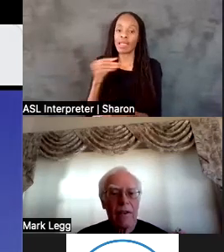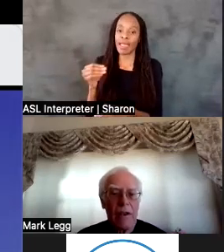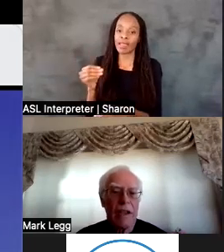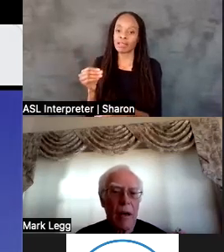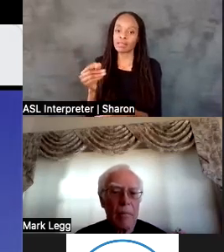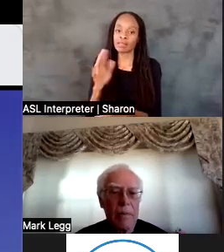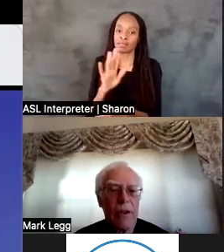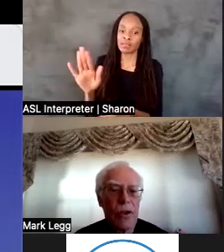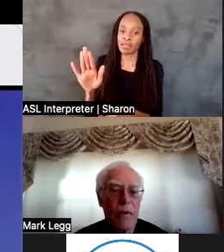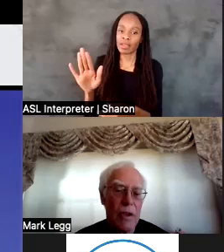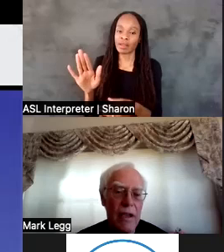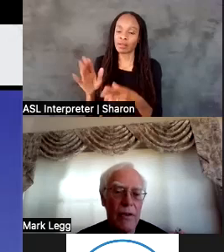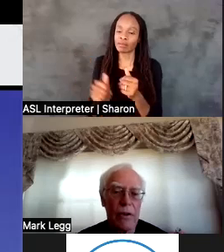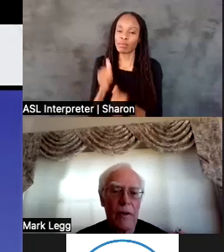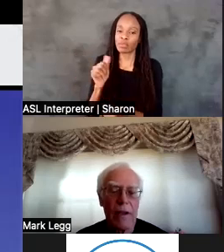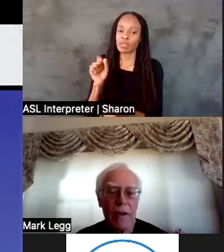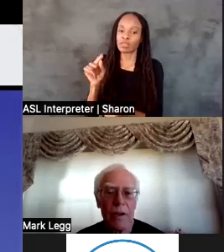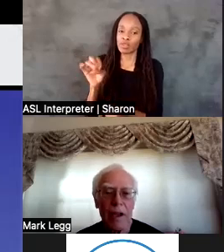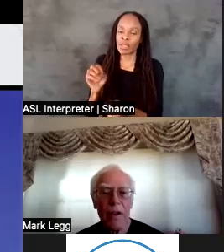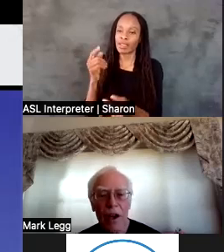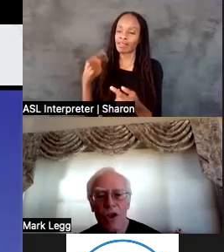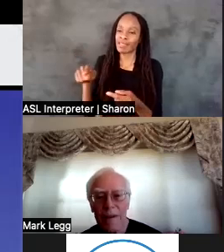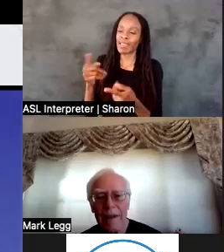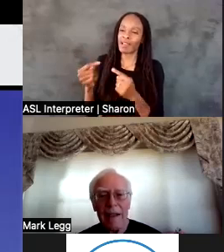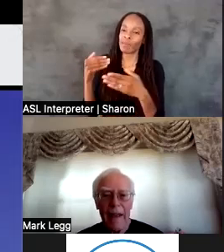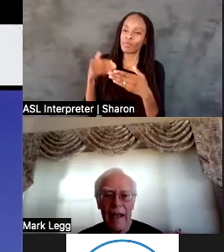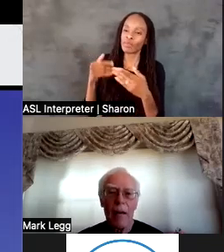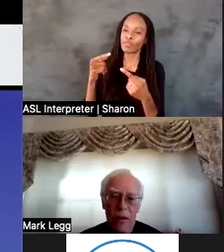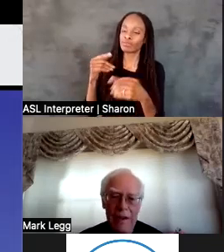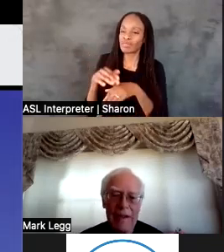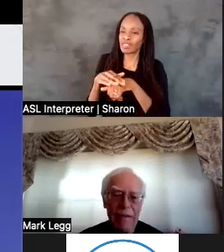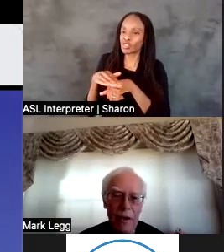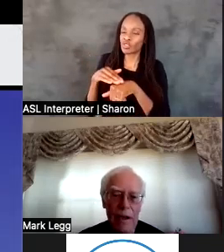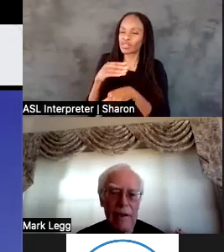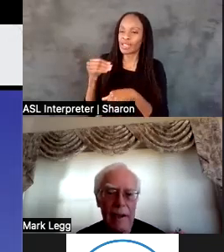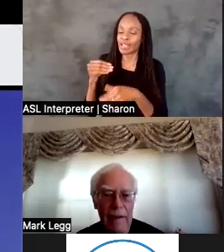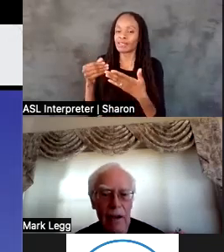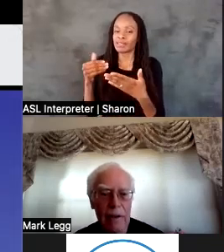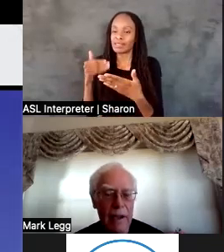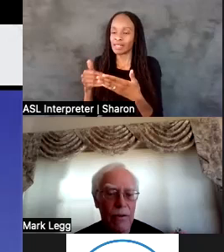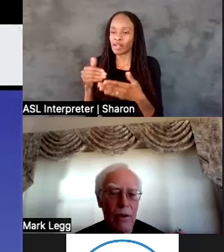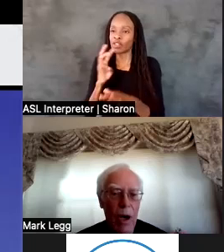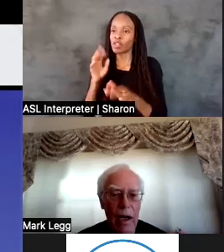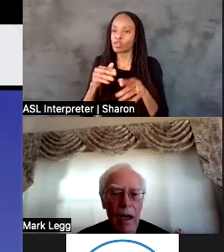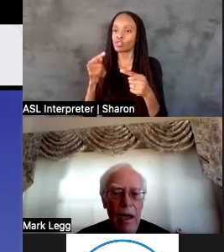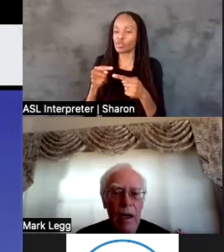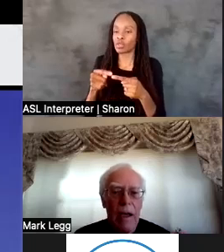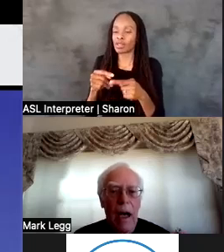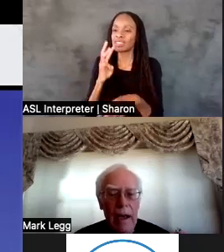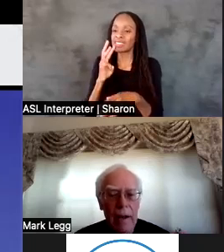these are the ones that come to the surface or near the surface. And of course, under the ocean, they come to the seafloor because they don't cut through the